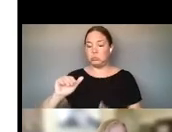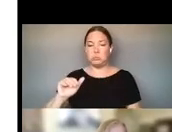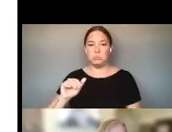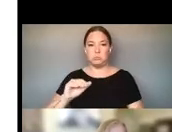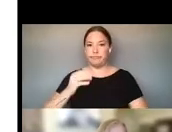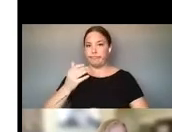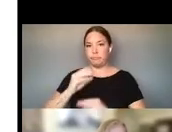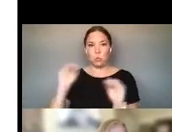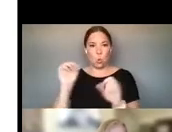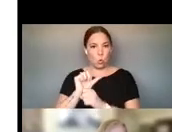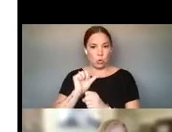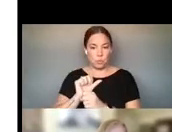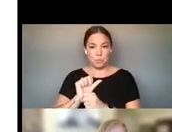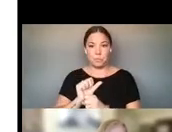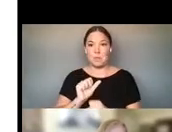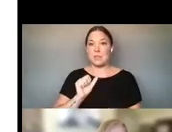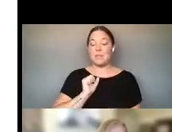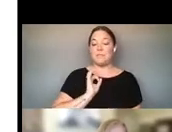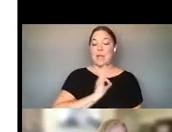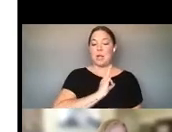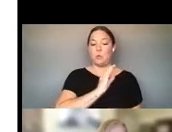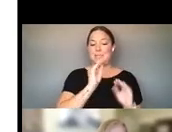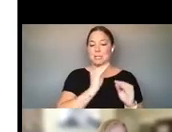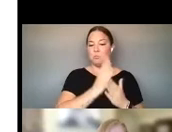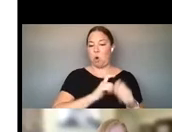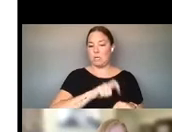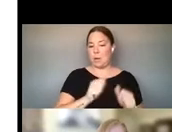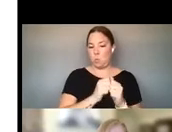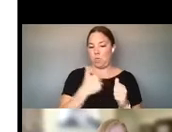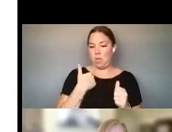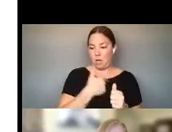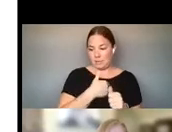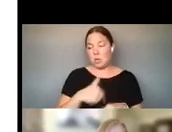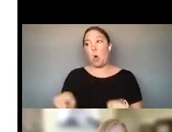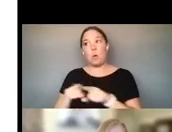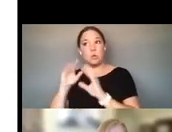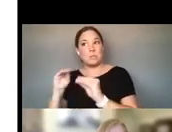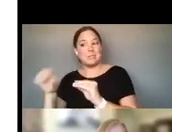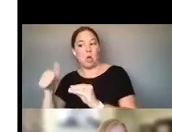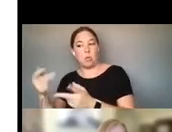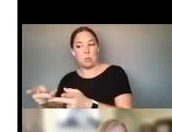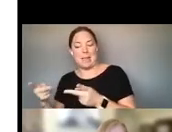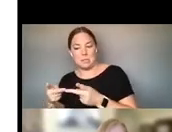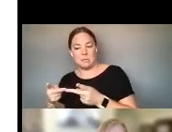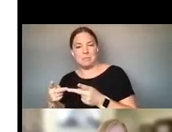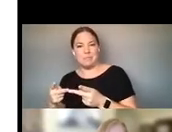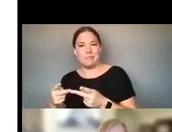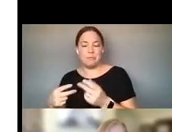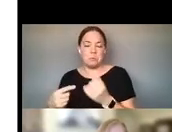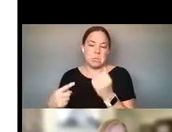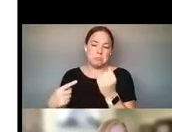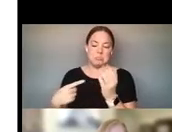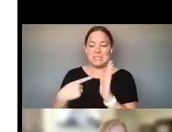teach part time with us, but also teach at other places, let's say they're an adjunct at a local university,